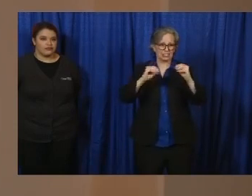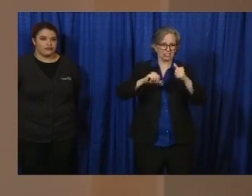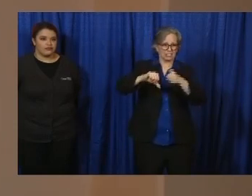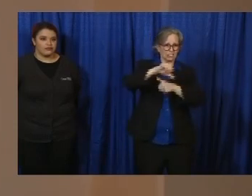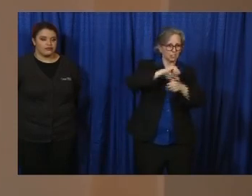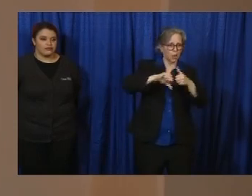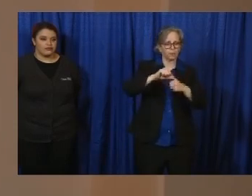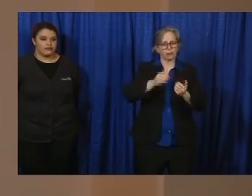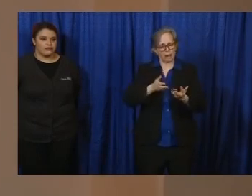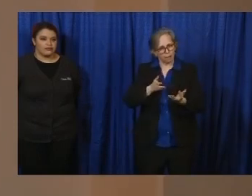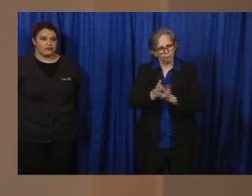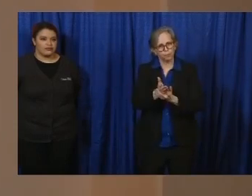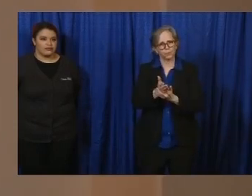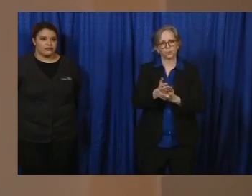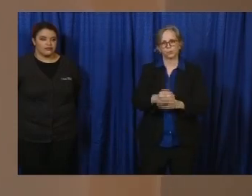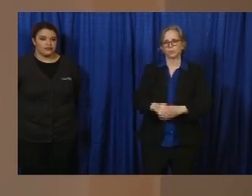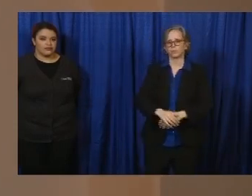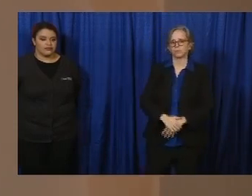healthily.